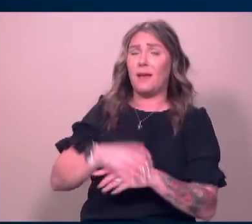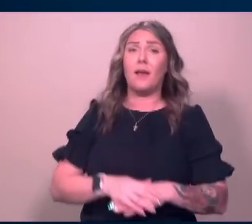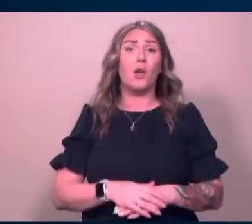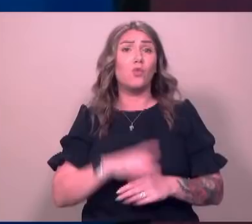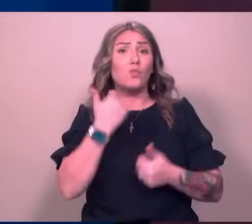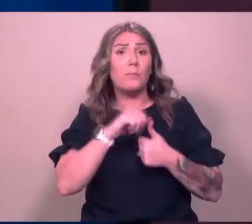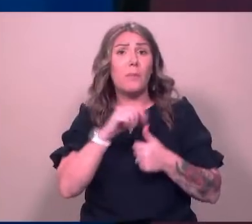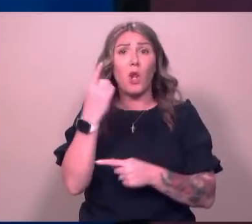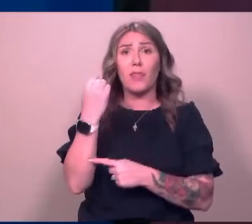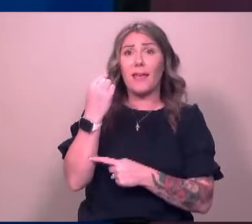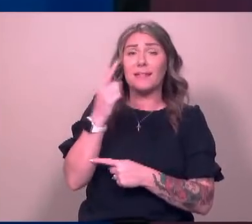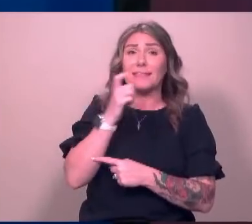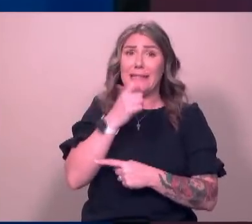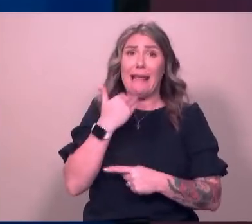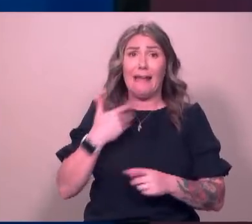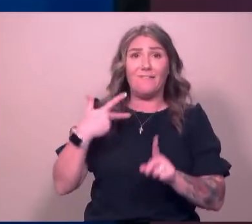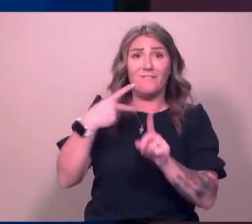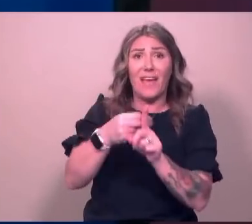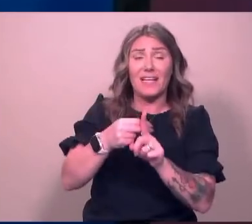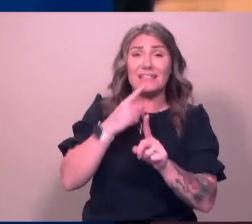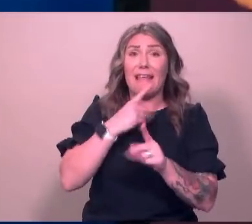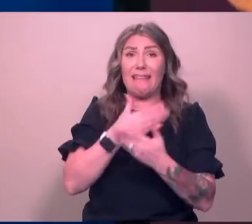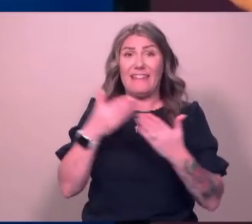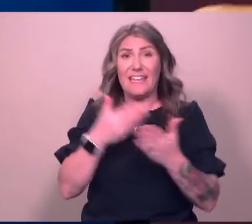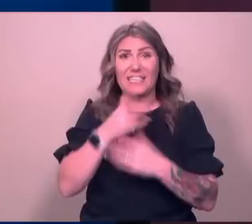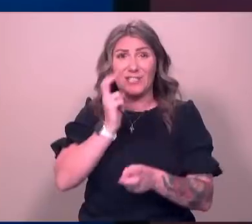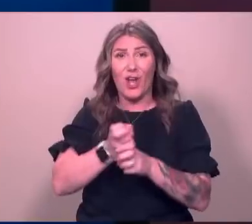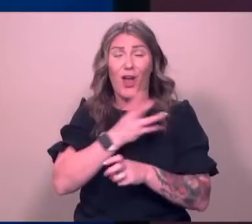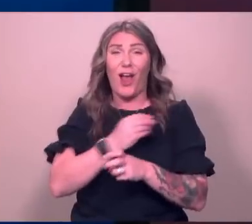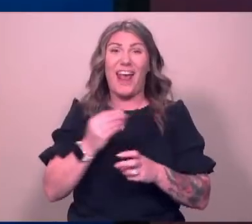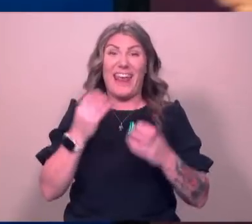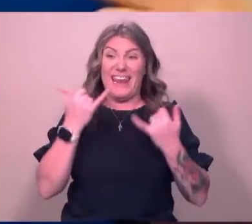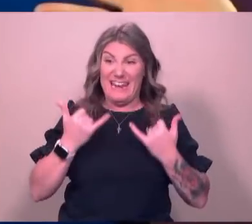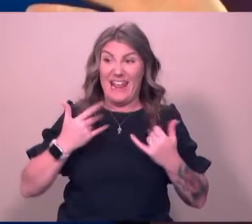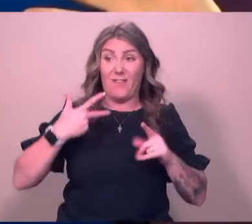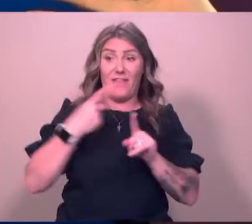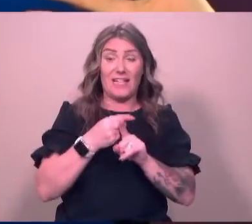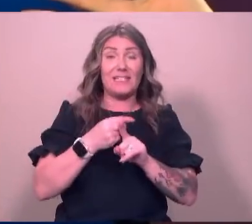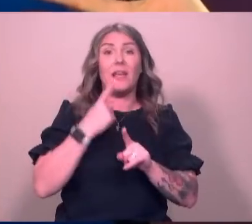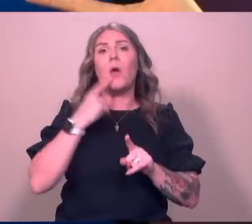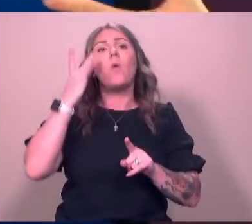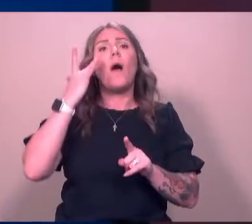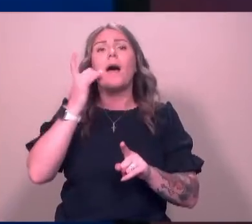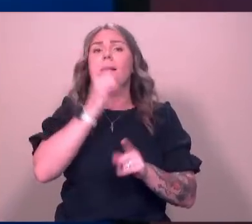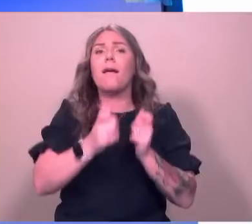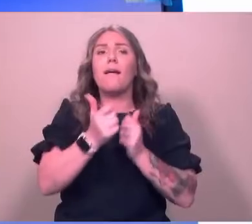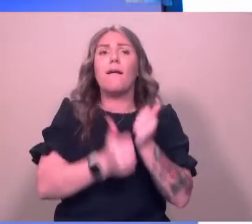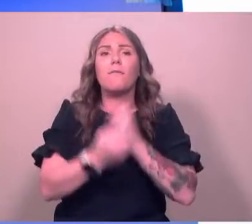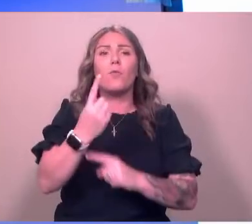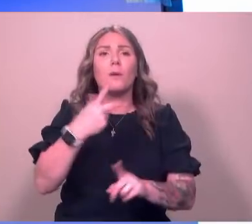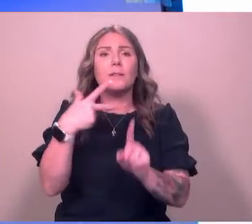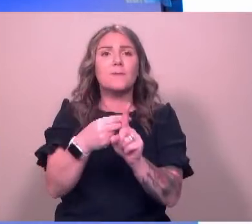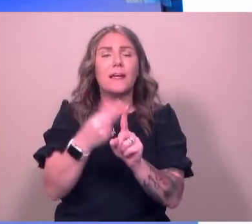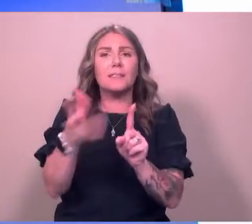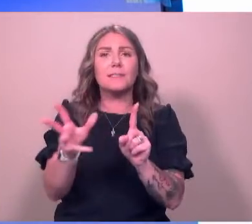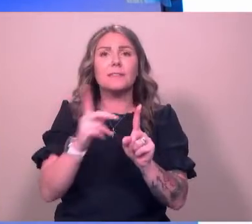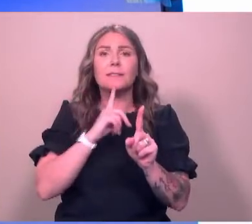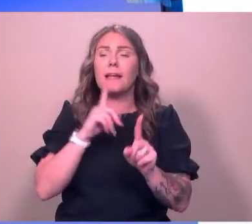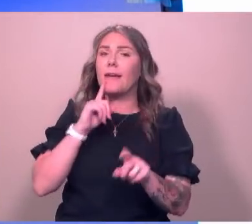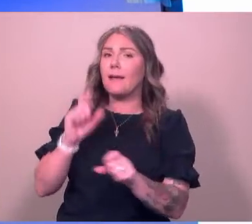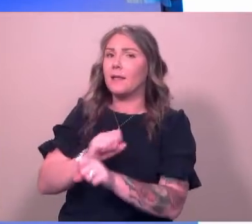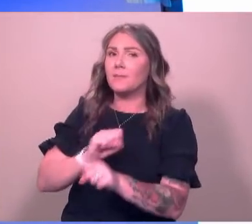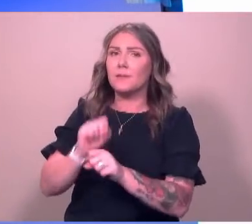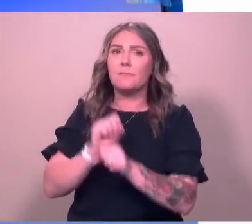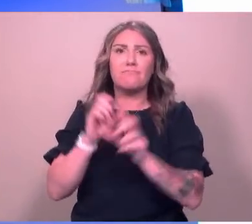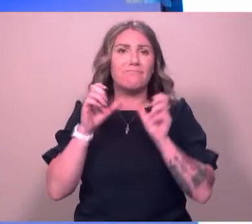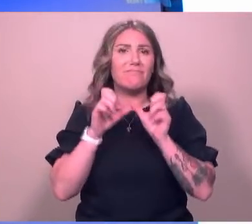year we didn't have vaccination and things were hard. Now we have vaccination and it's still hard because not everybody's vaccinated, Hawkeye. Yeah, absolutely. This continues